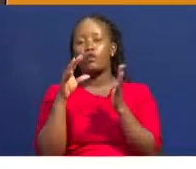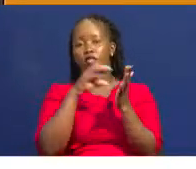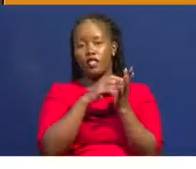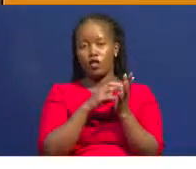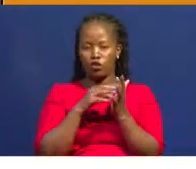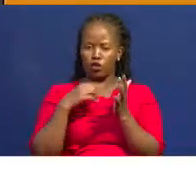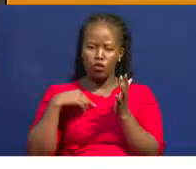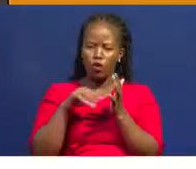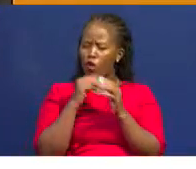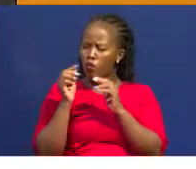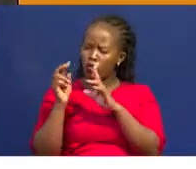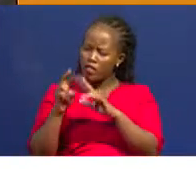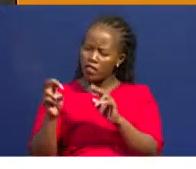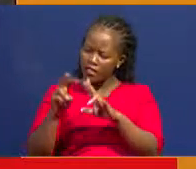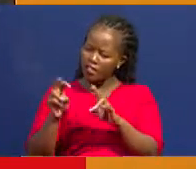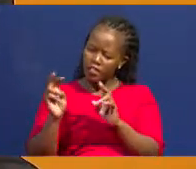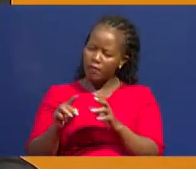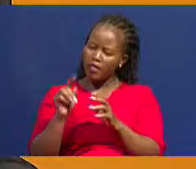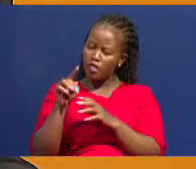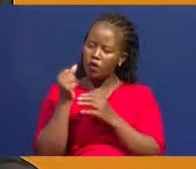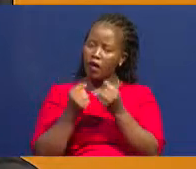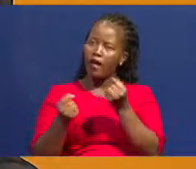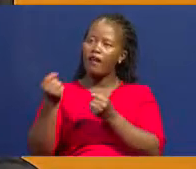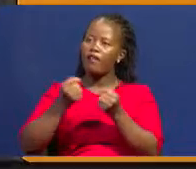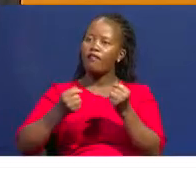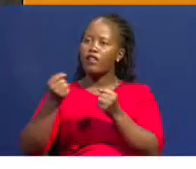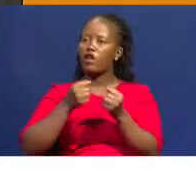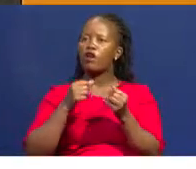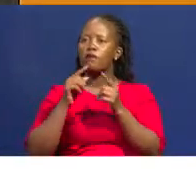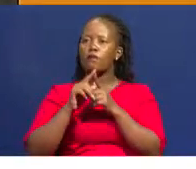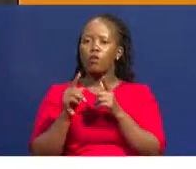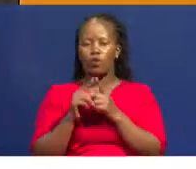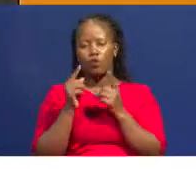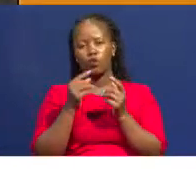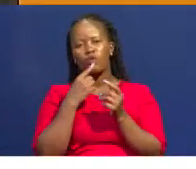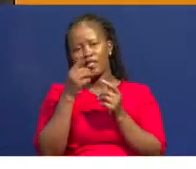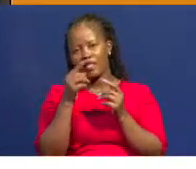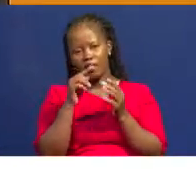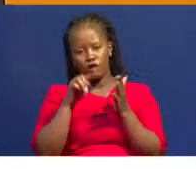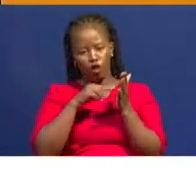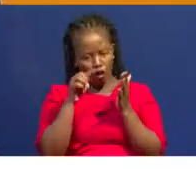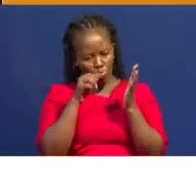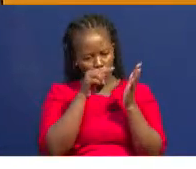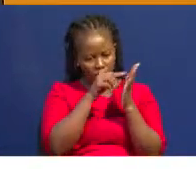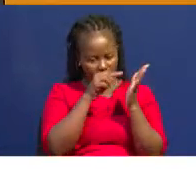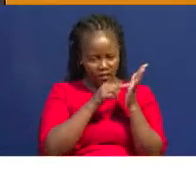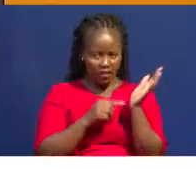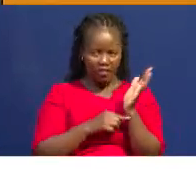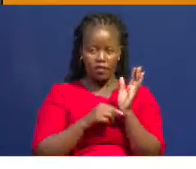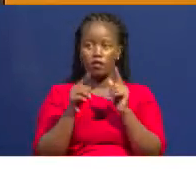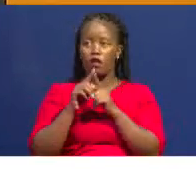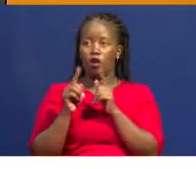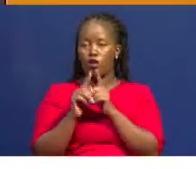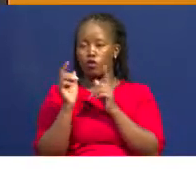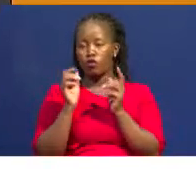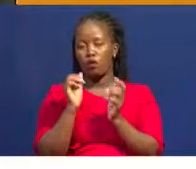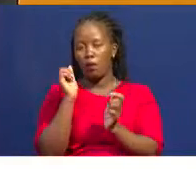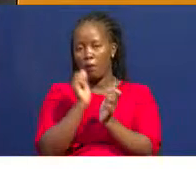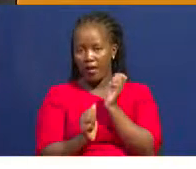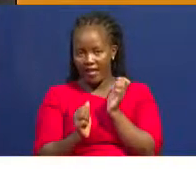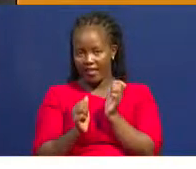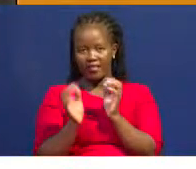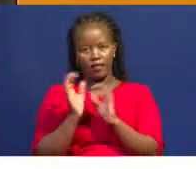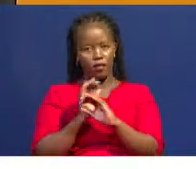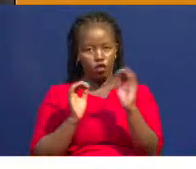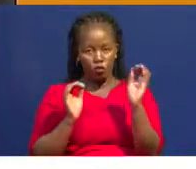your vehicle, do for you the inspection, we tell you this and that is wrong. Without any penalty, we tell you, make